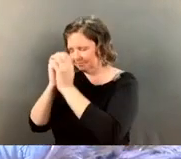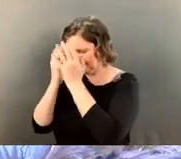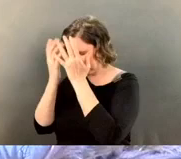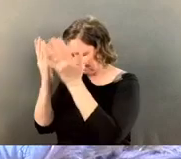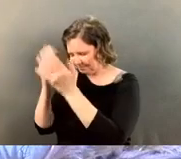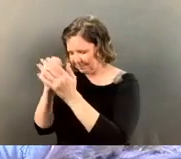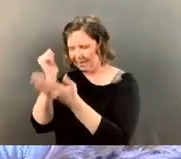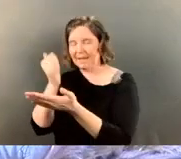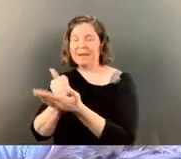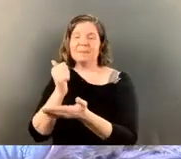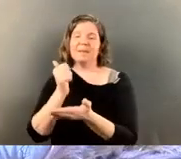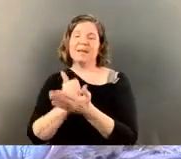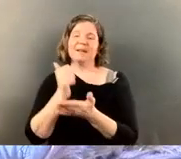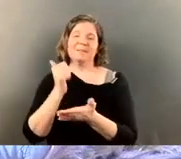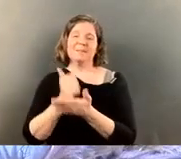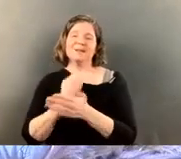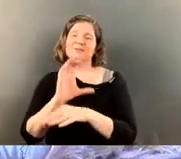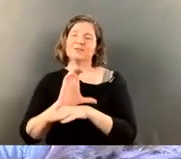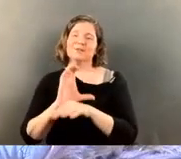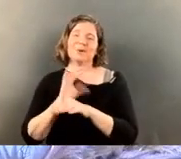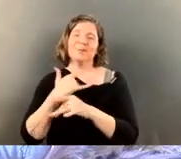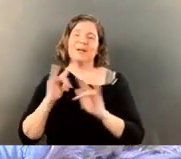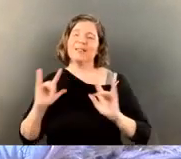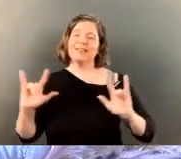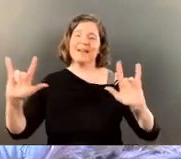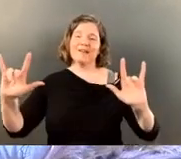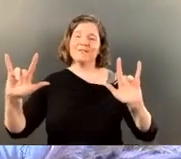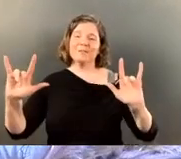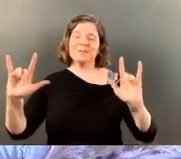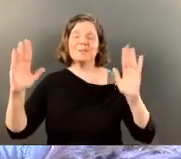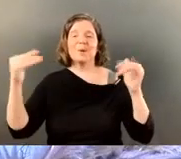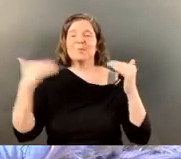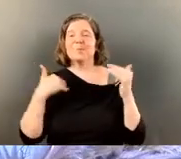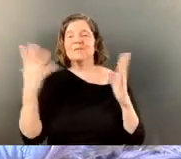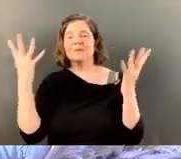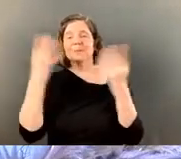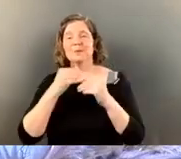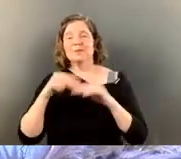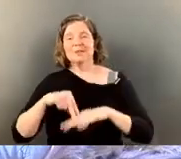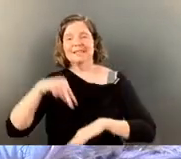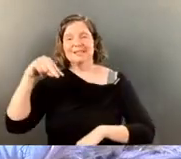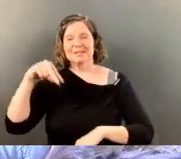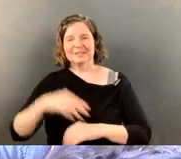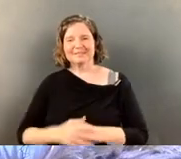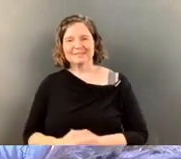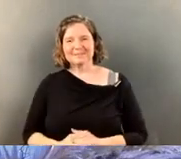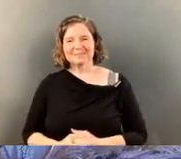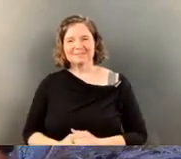Easter.